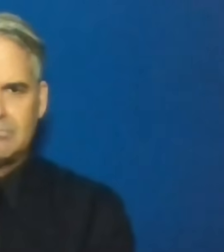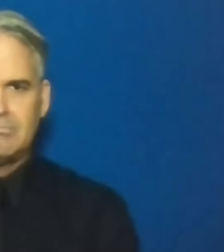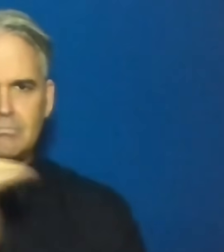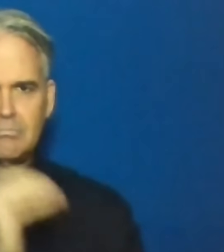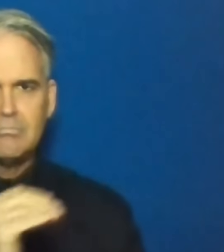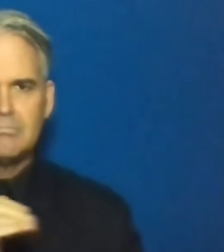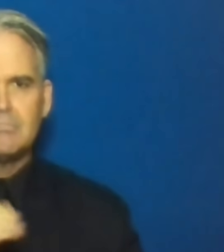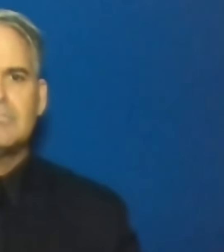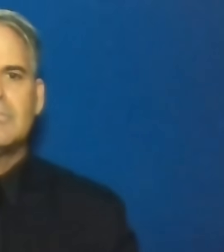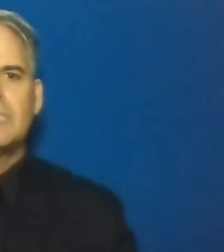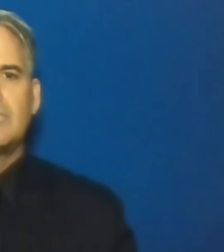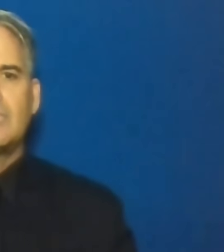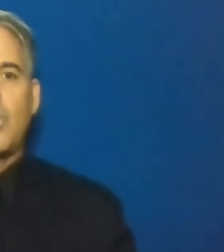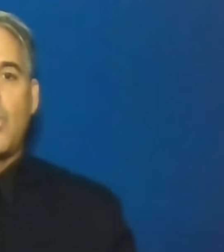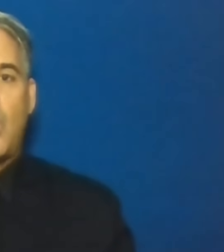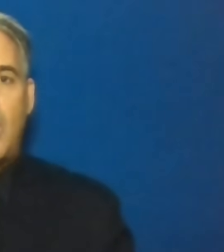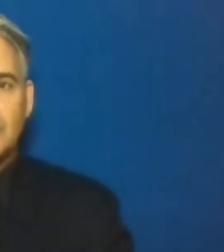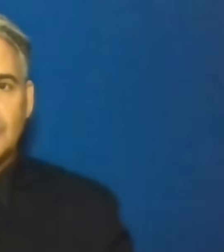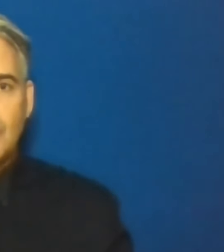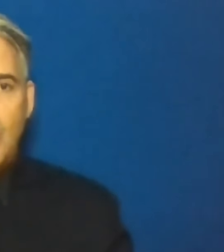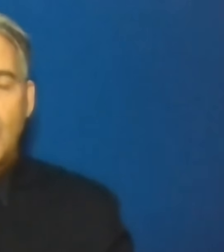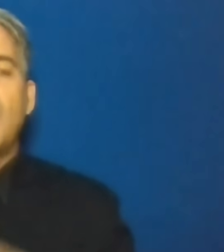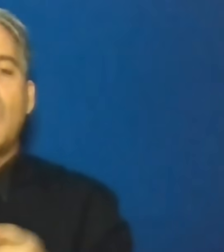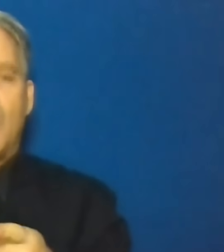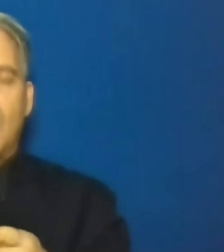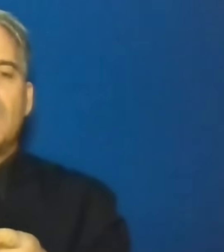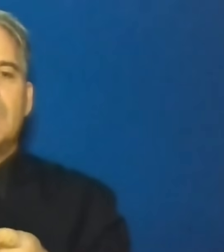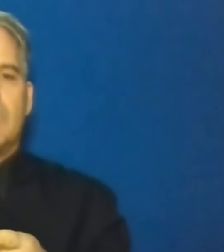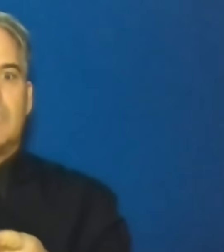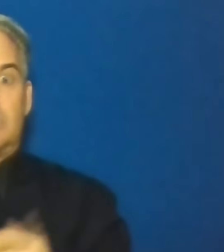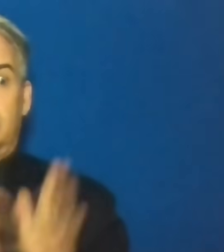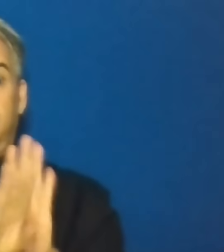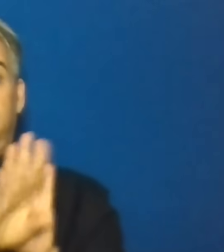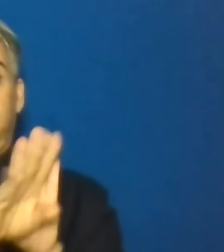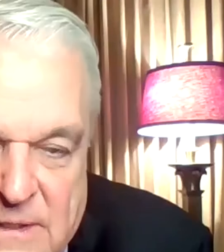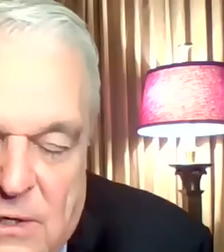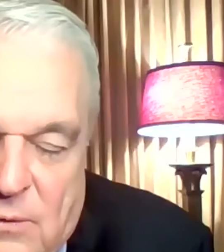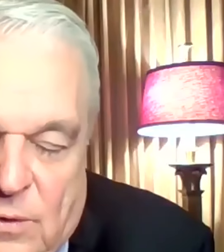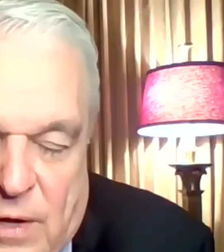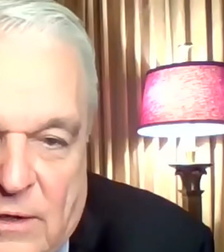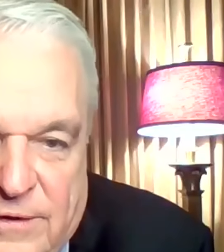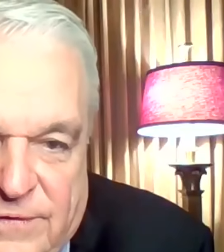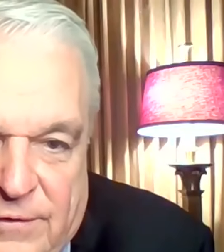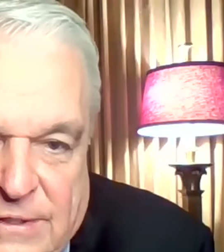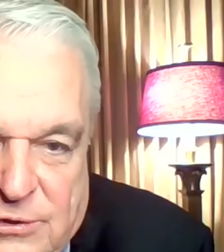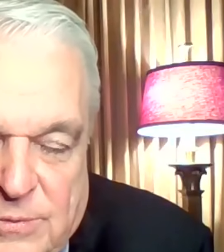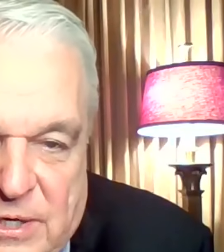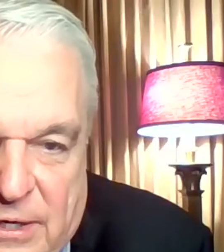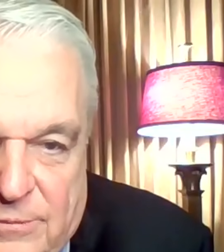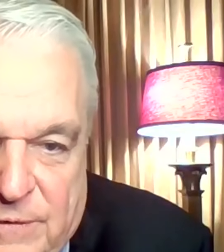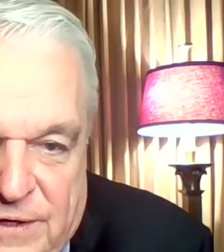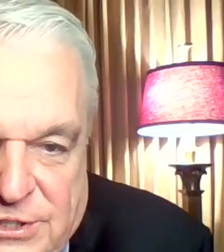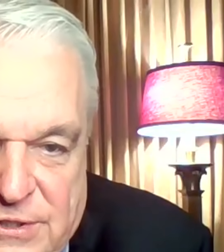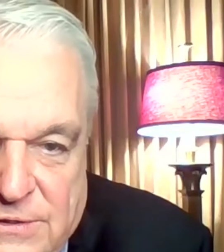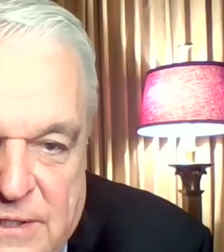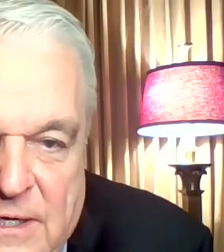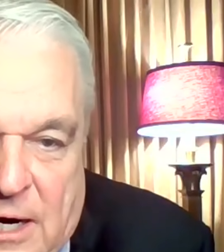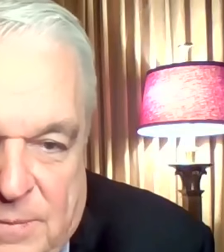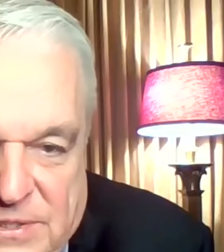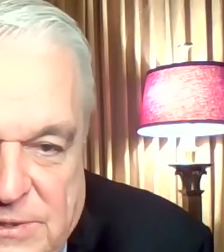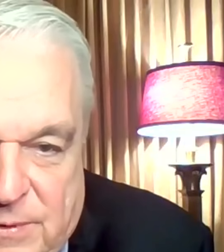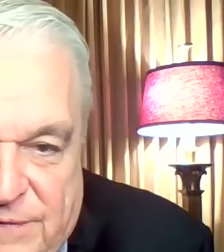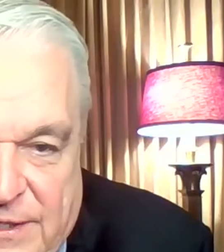basis. I have to do something. And that is the reason that this was done in consultation with all of the various groups, our health